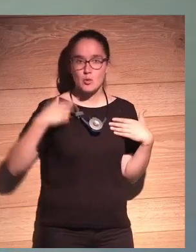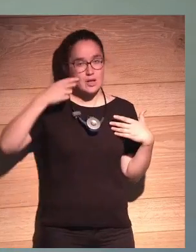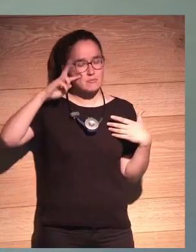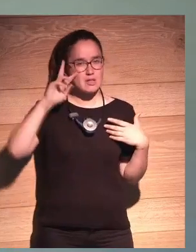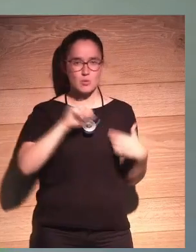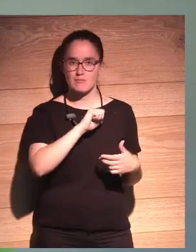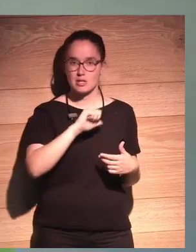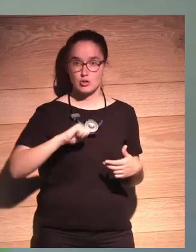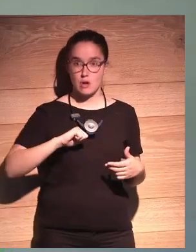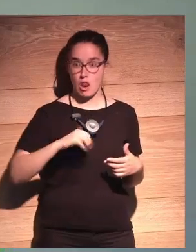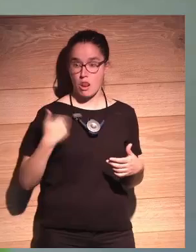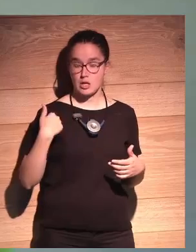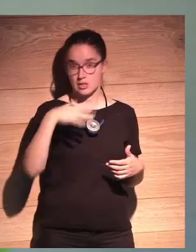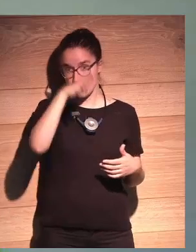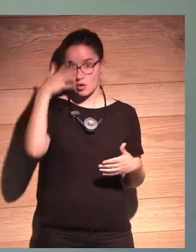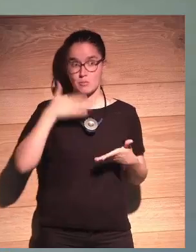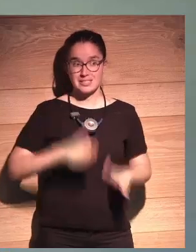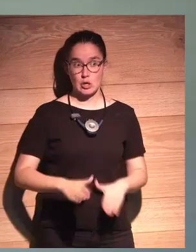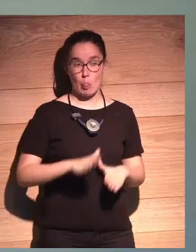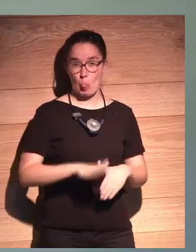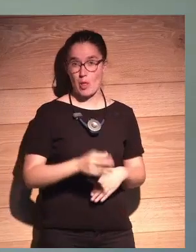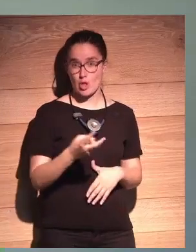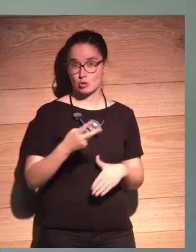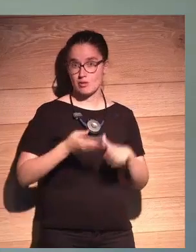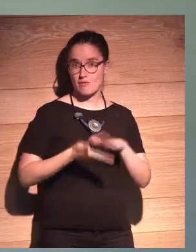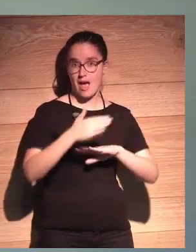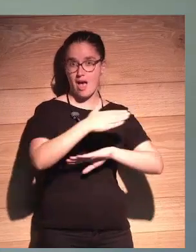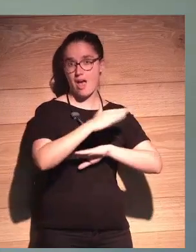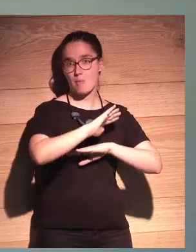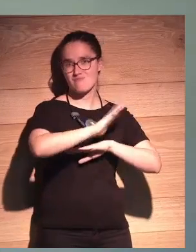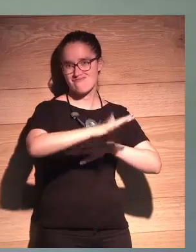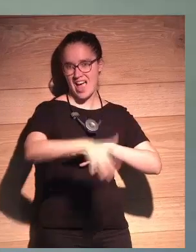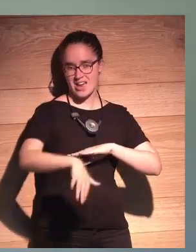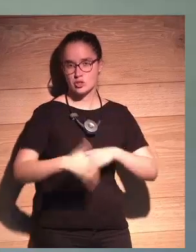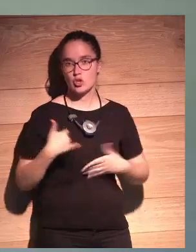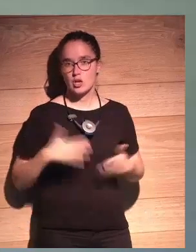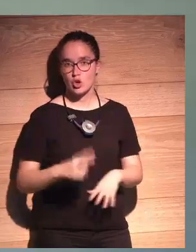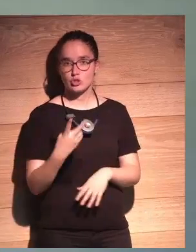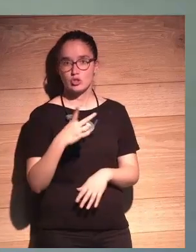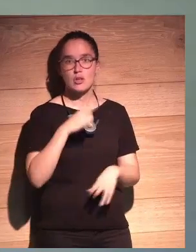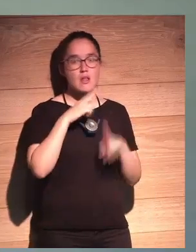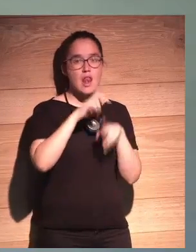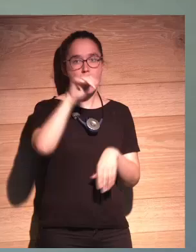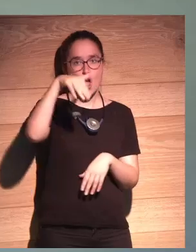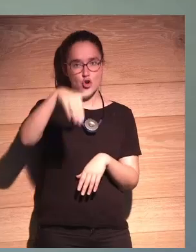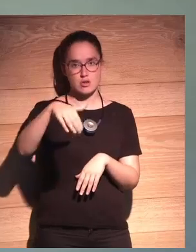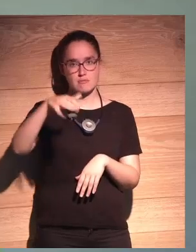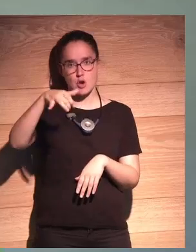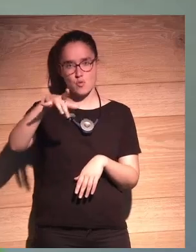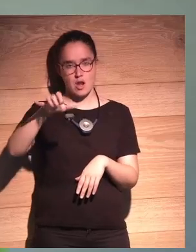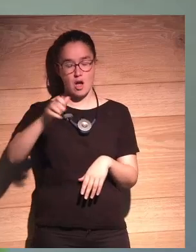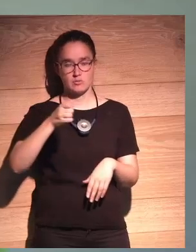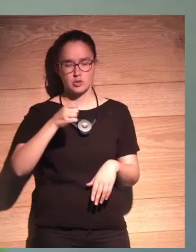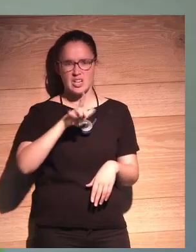this with a very personal experience that happened during this summer with my 2 children when we went to the sea. I have 2 children, Leon and